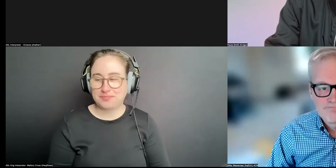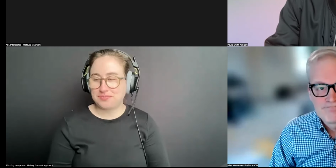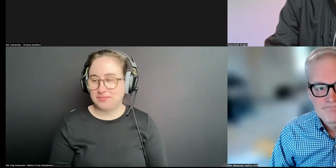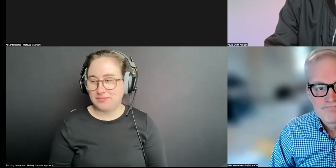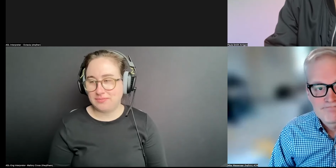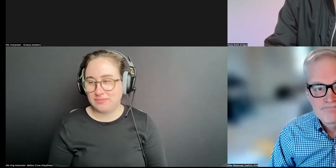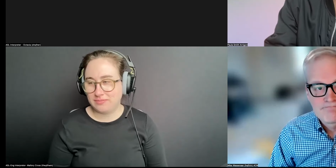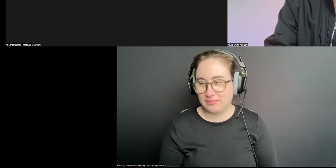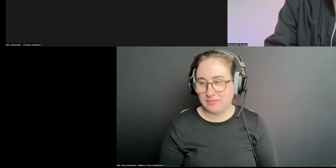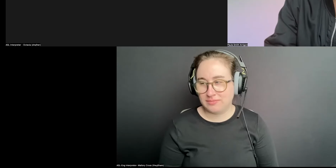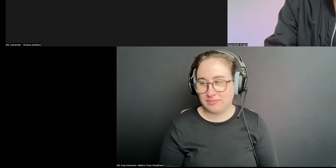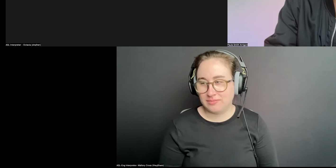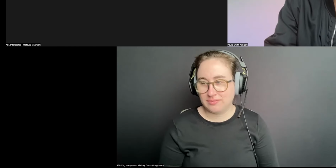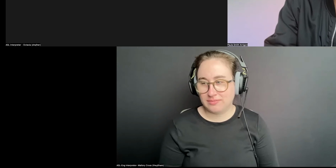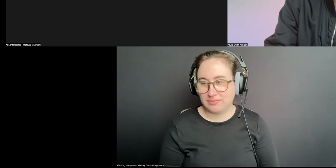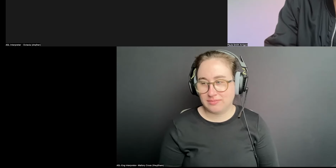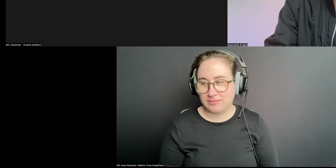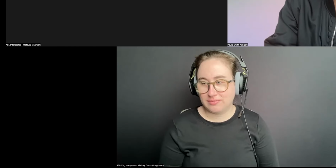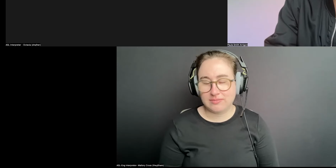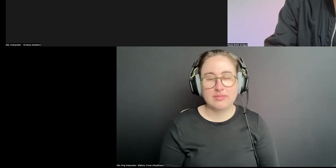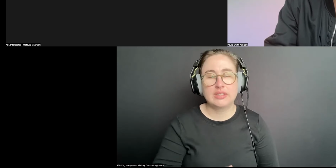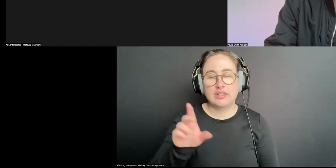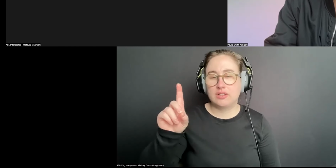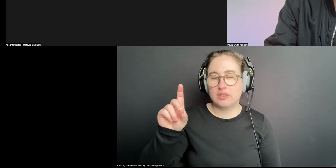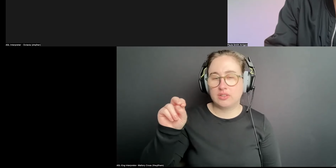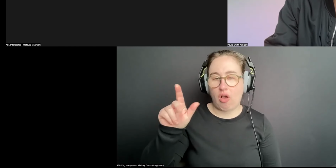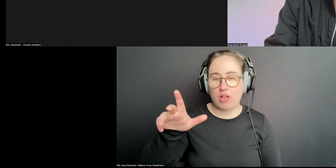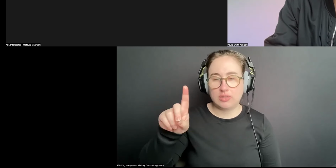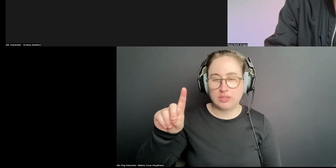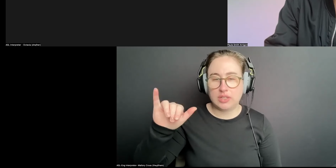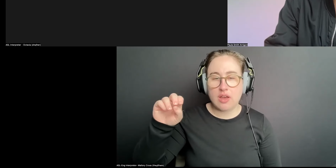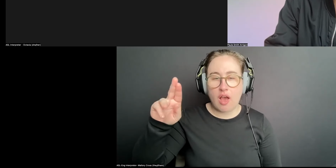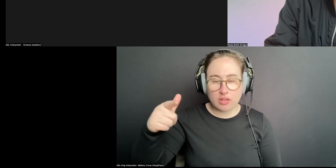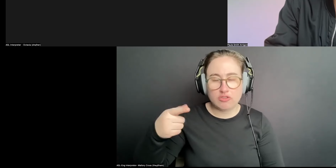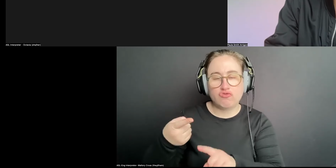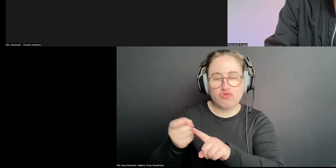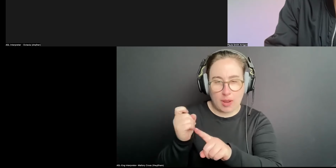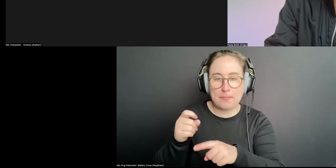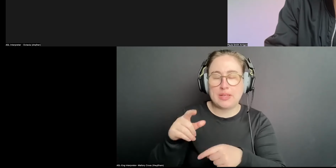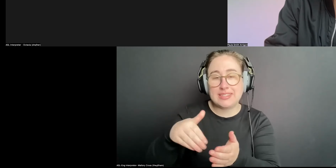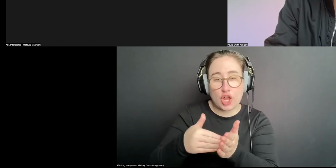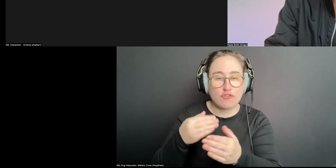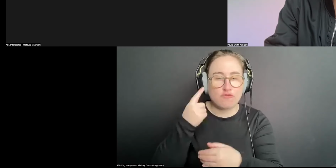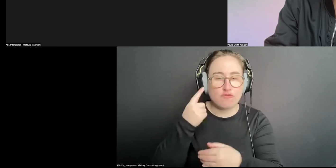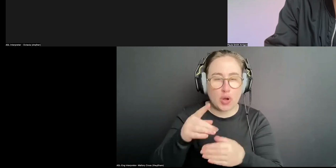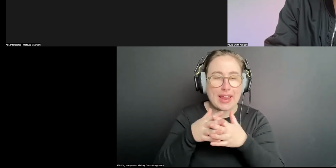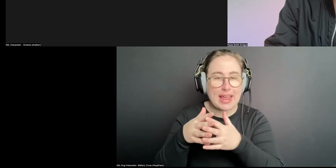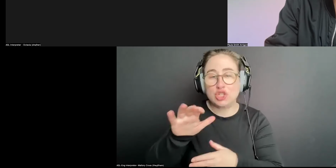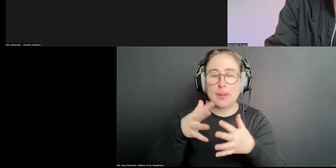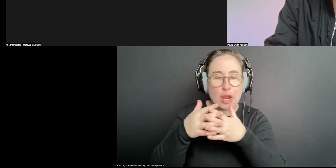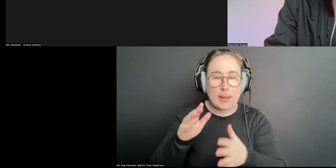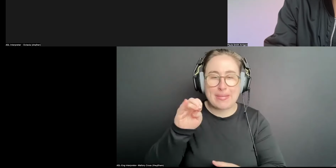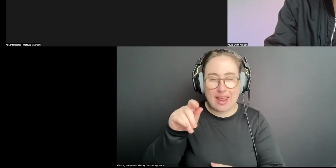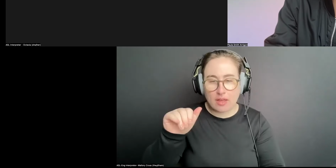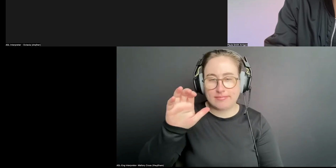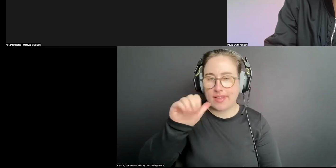Mike. Next, we have Donald Young, who's also joining from Center for Asian American Media. And Don is not here today, but